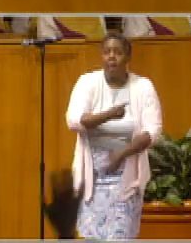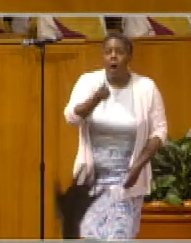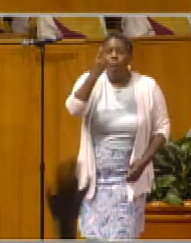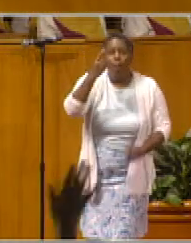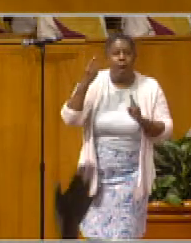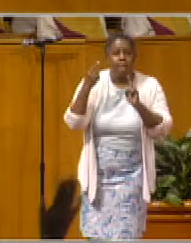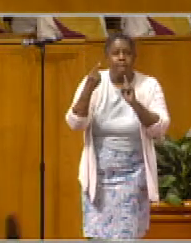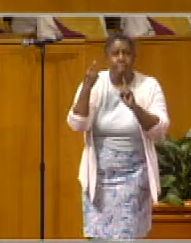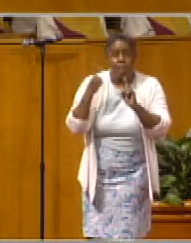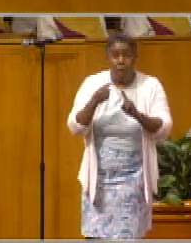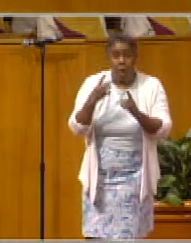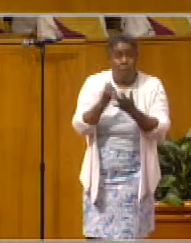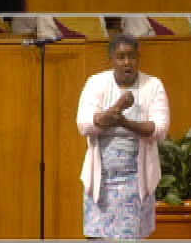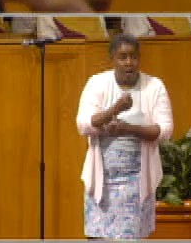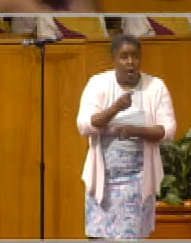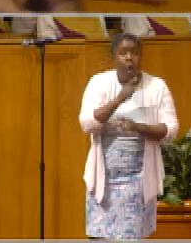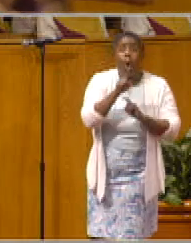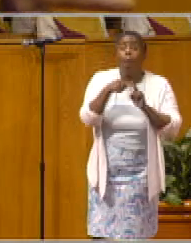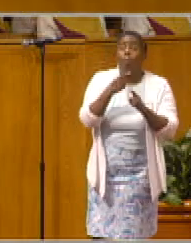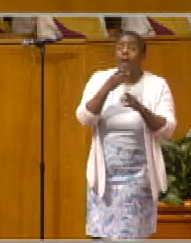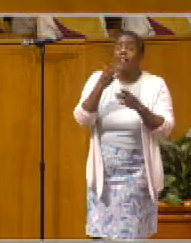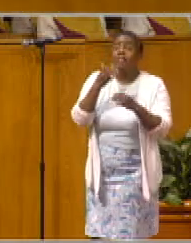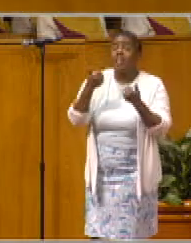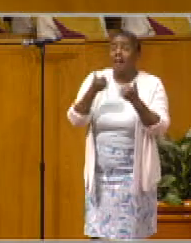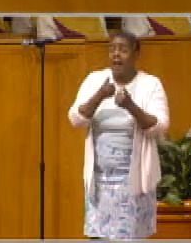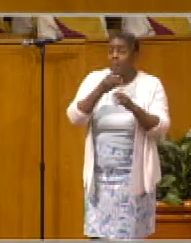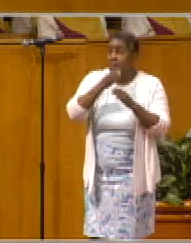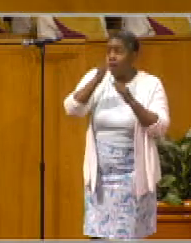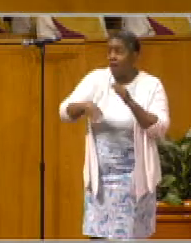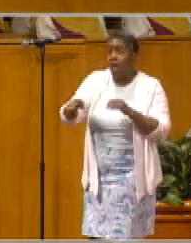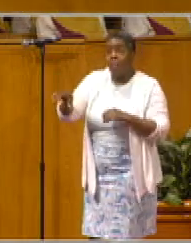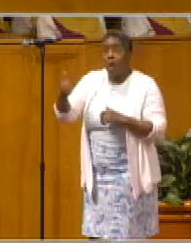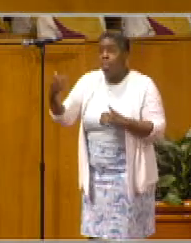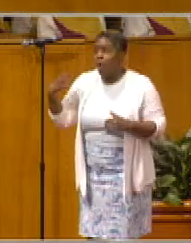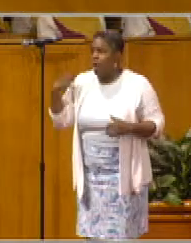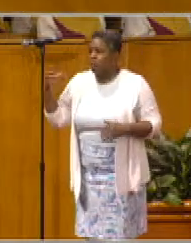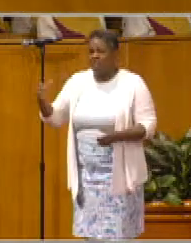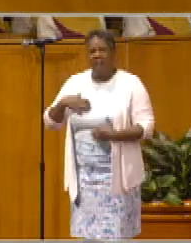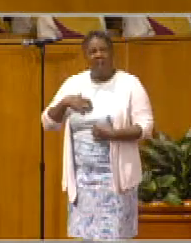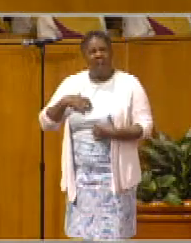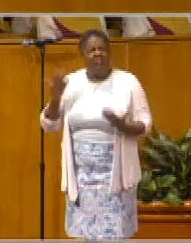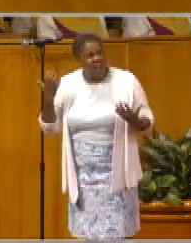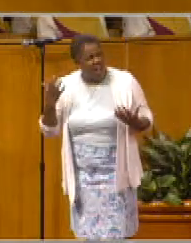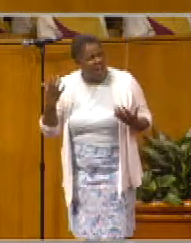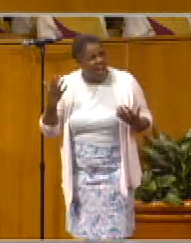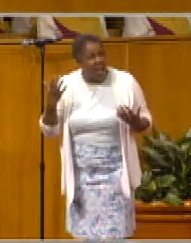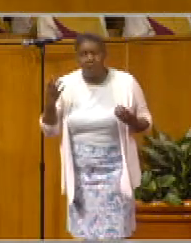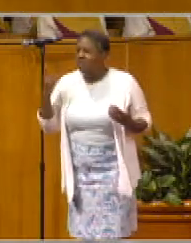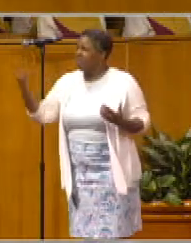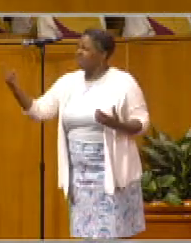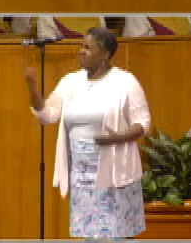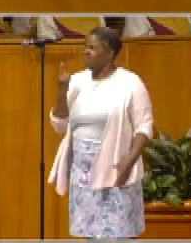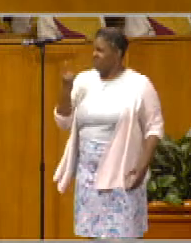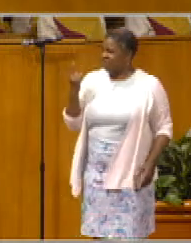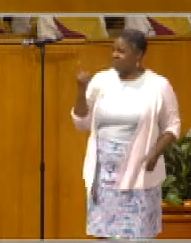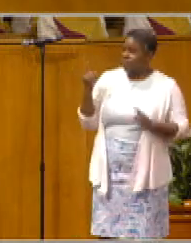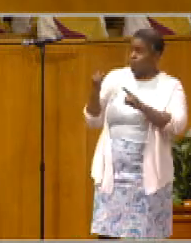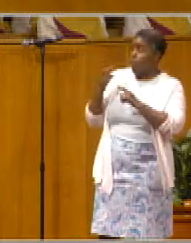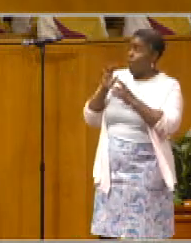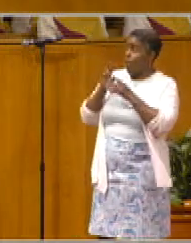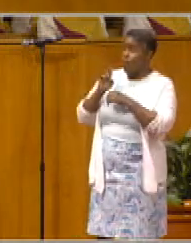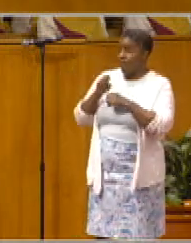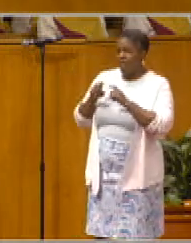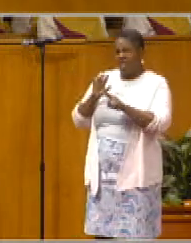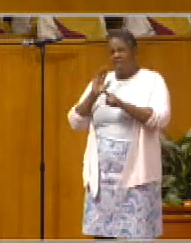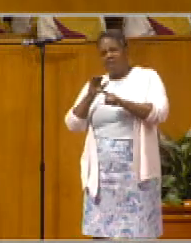1 point. When the game was over, the other coach was furious. She came over to the ref